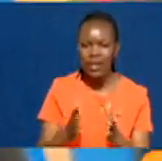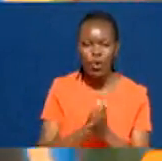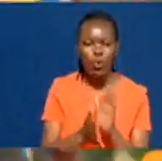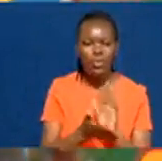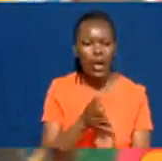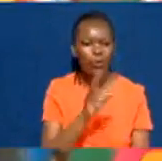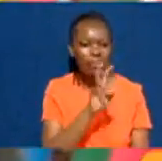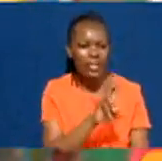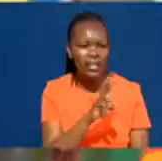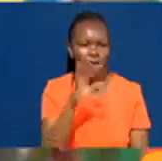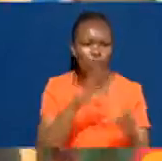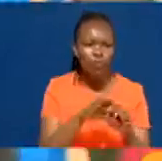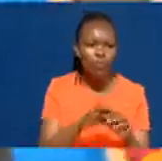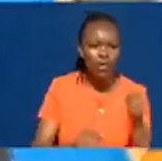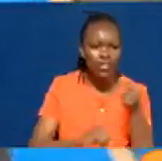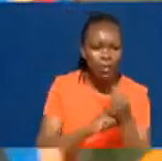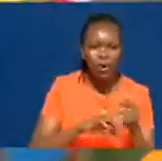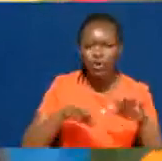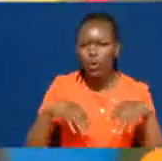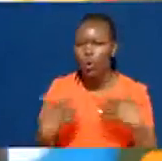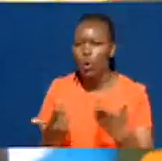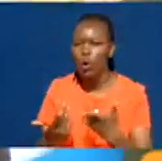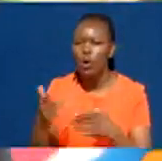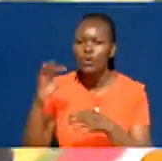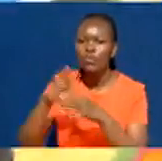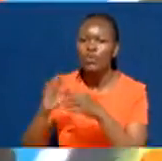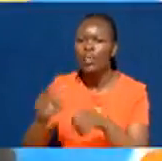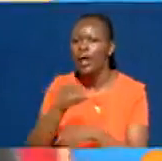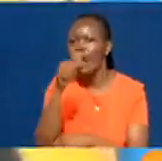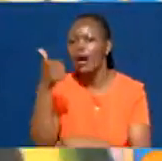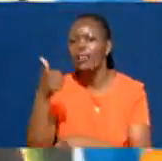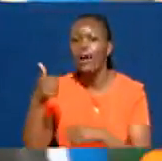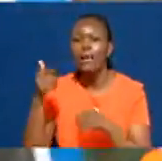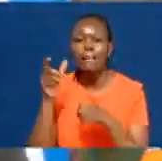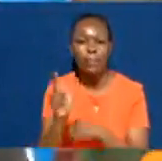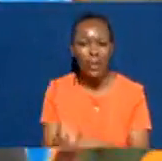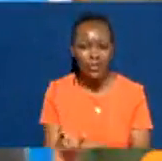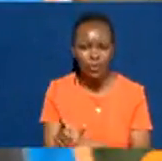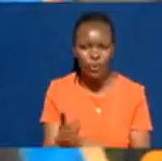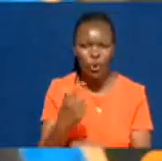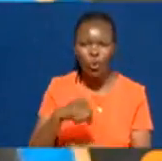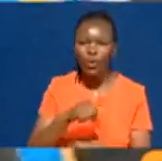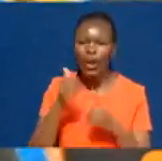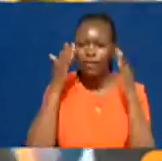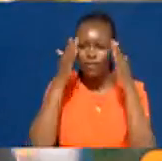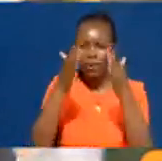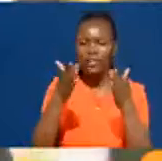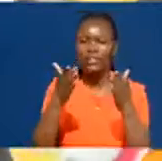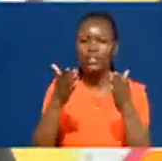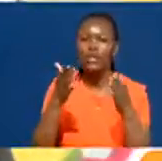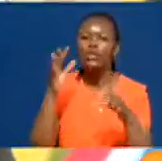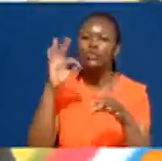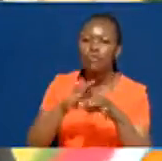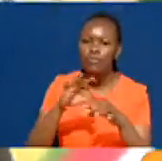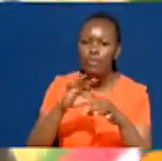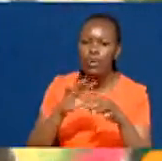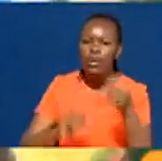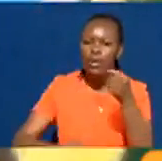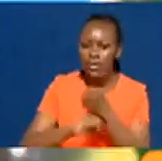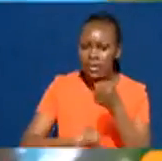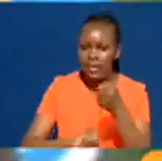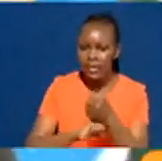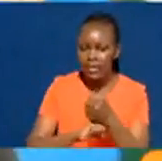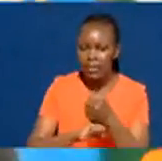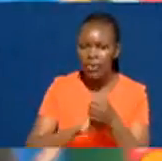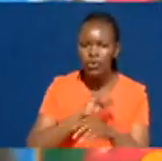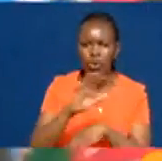all or whoever they voted for. We're going to serve the people who voted for us and those who did not